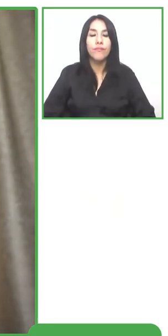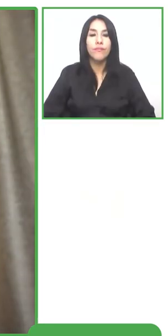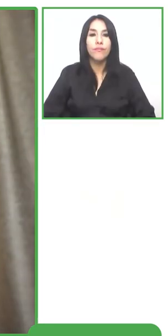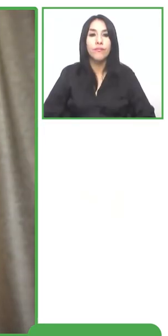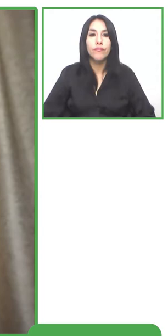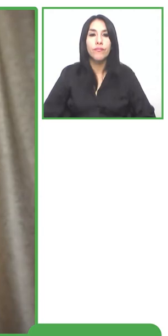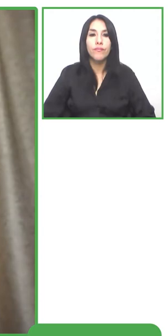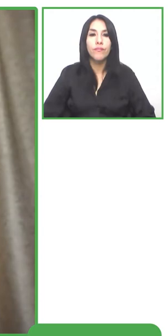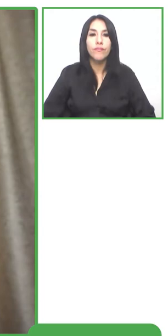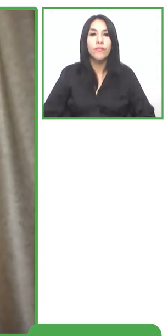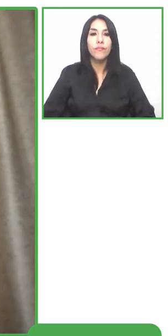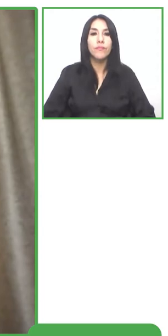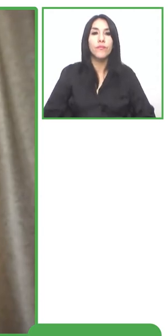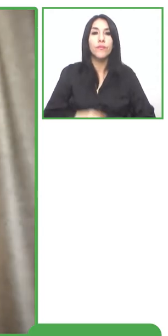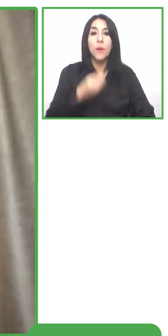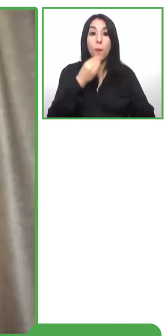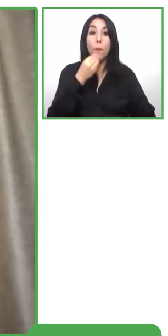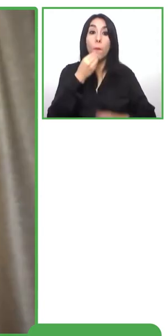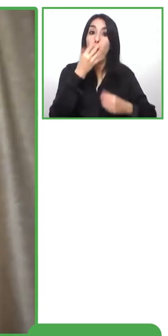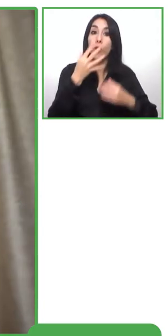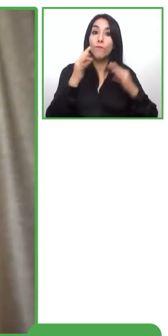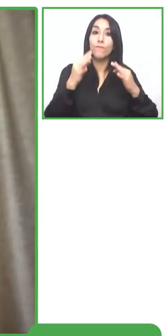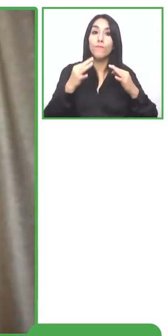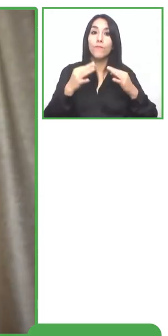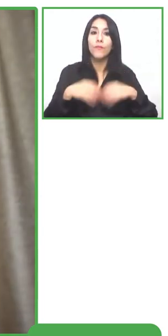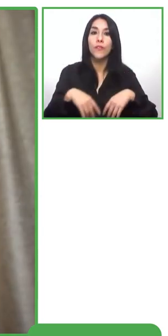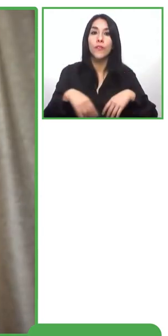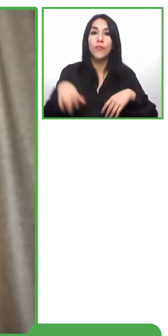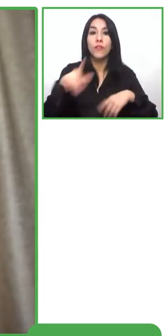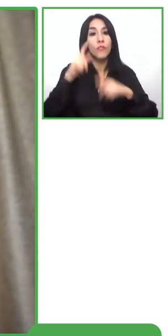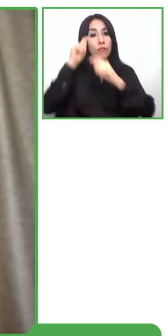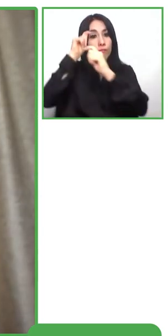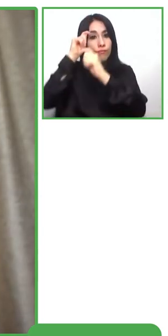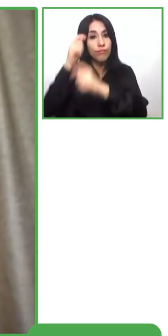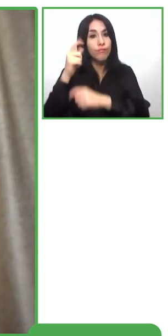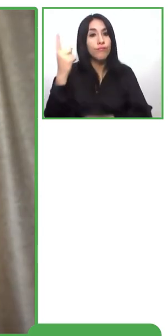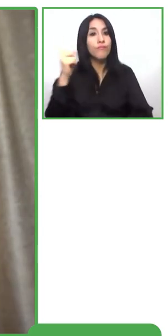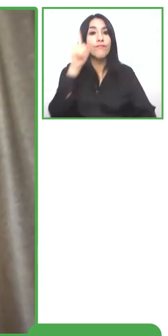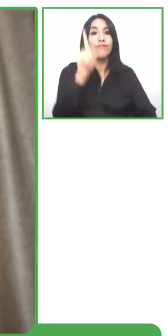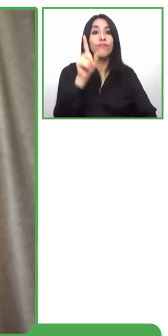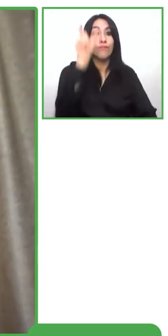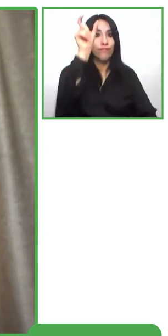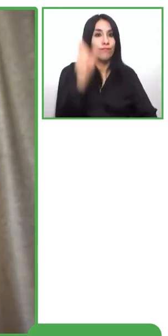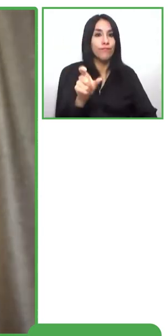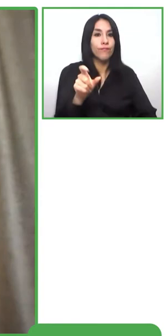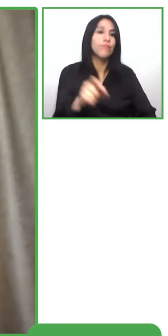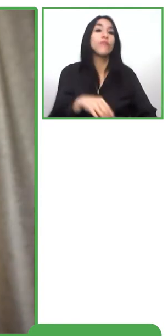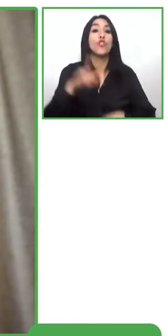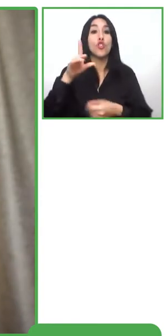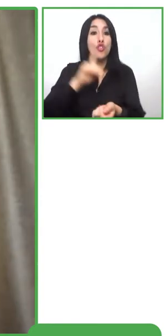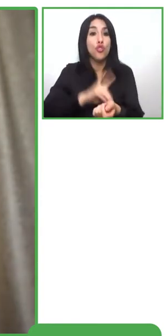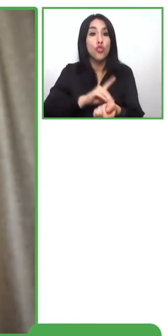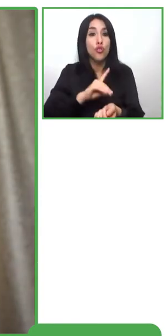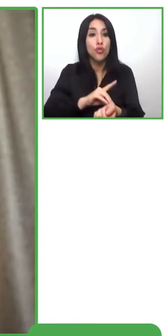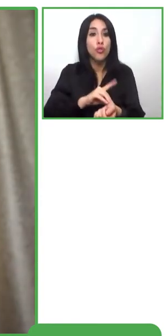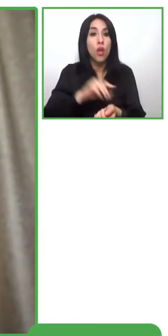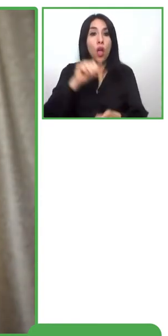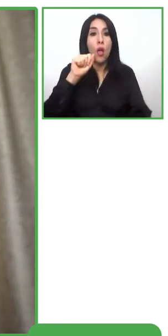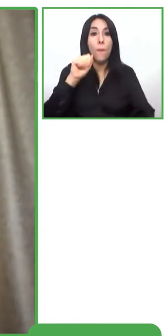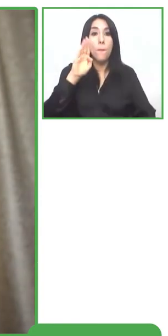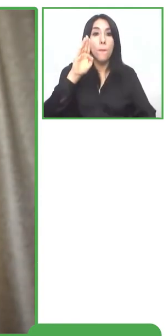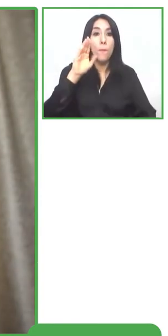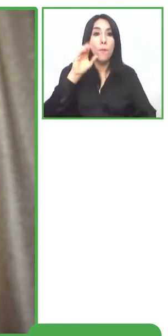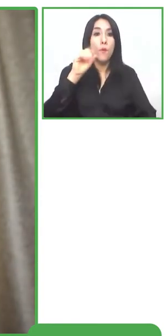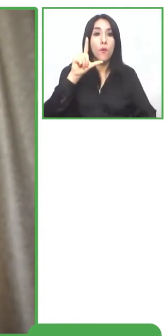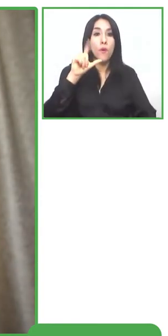Well, now we have the tremendous honor of introducing Dr. Abdul Bazir,